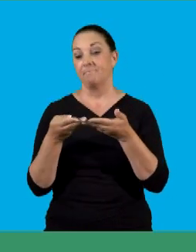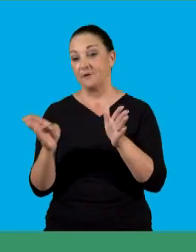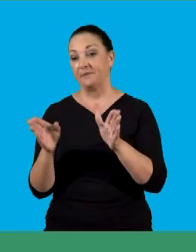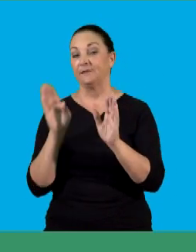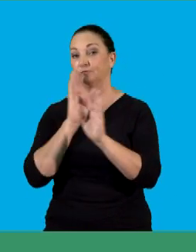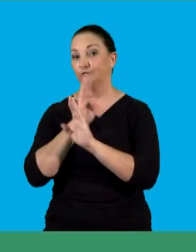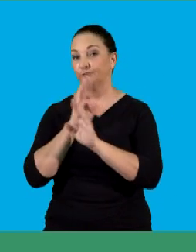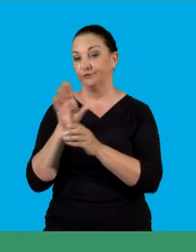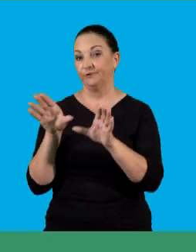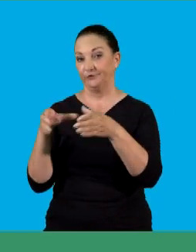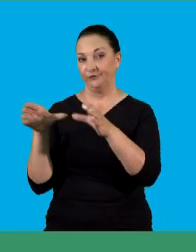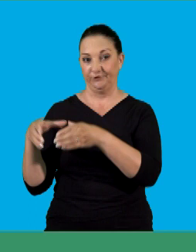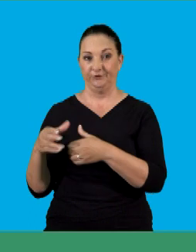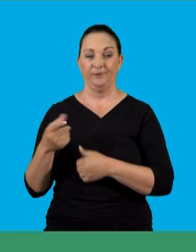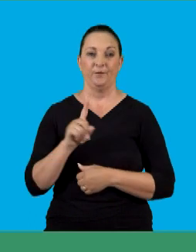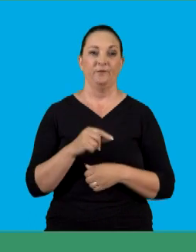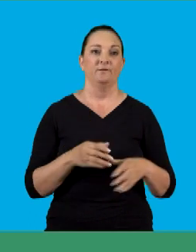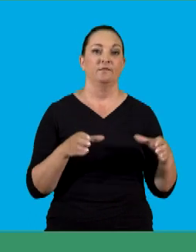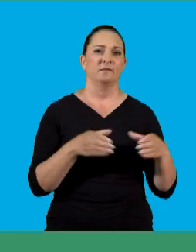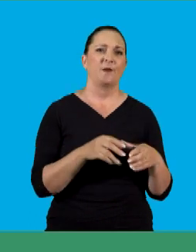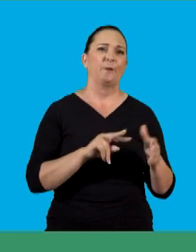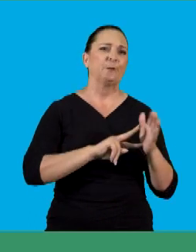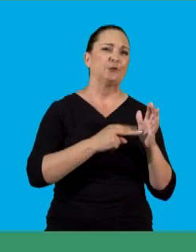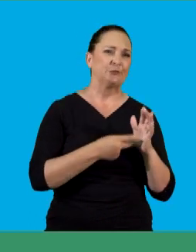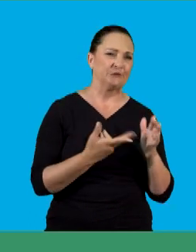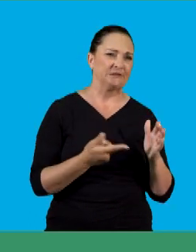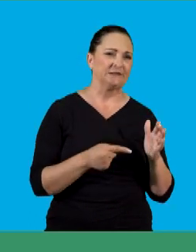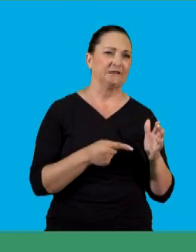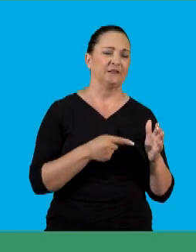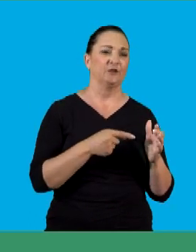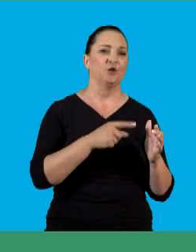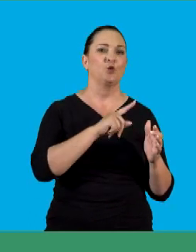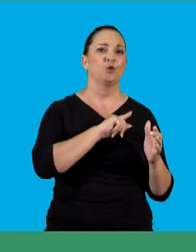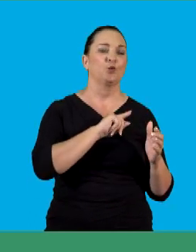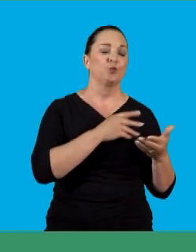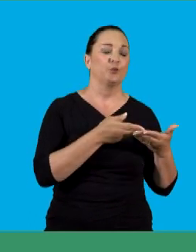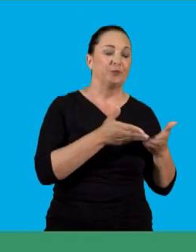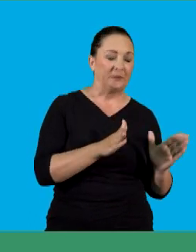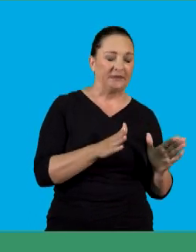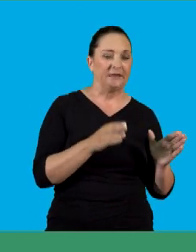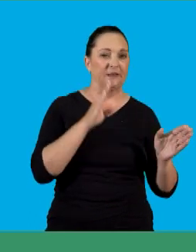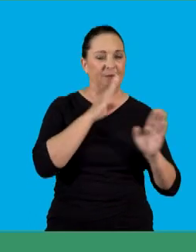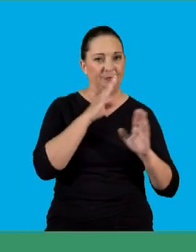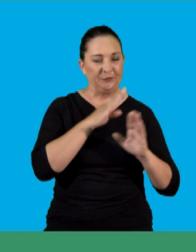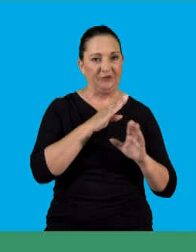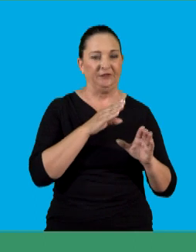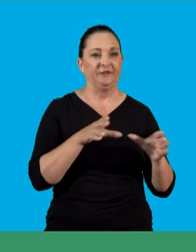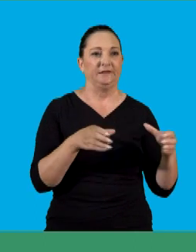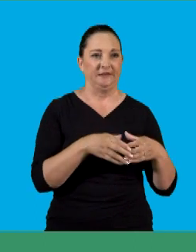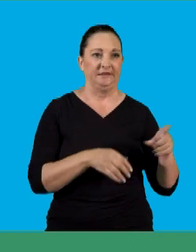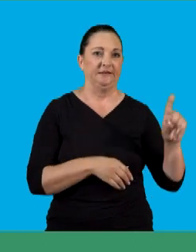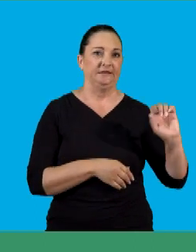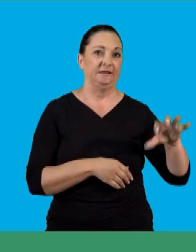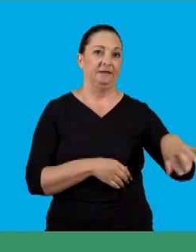and private sector. We further moved on to the purpose of the public and private